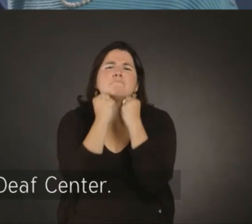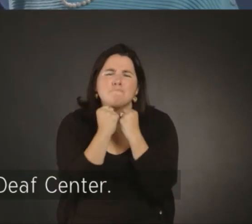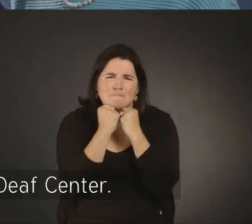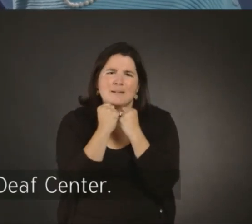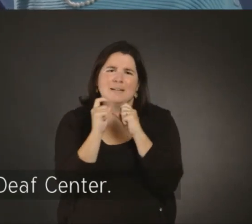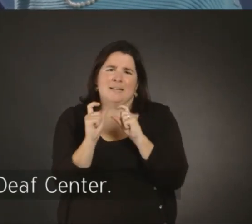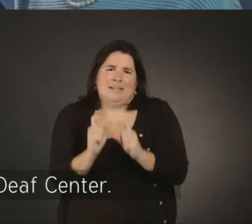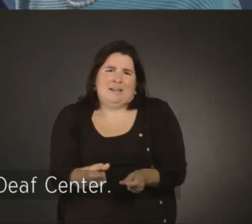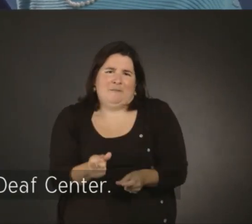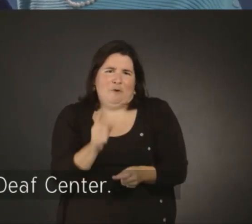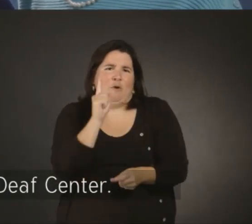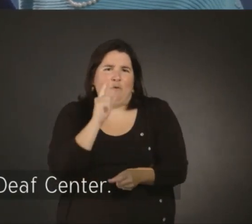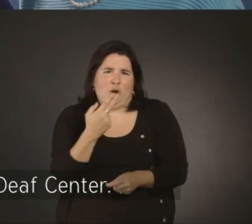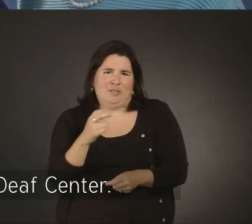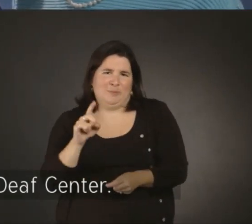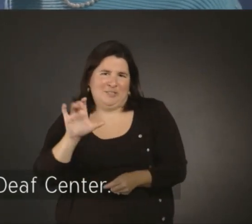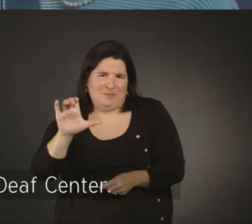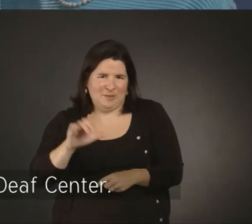the Hearing, Speech, and Deaf Center.